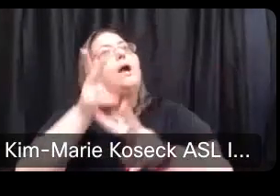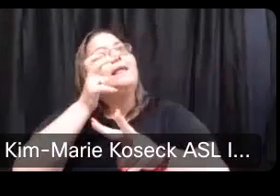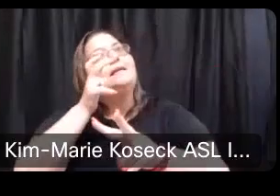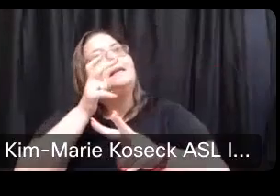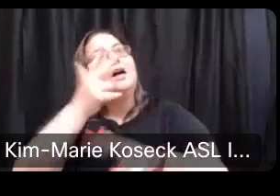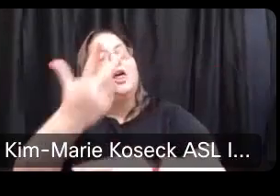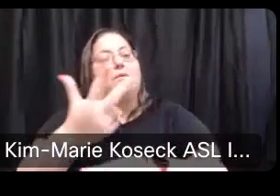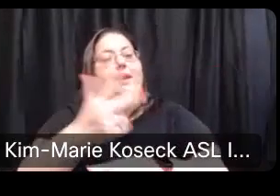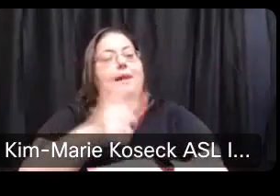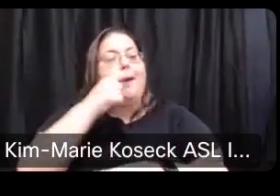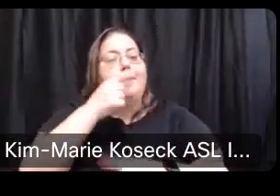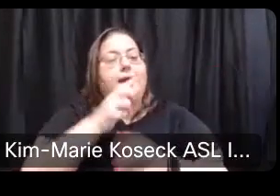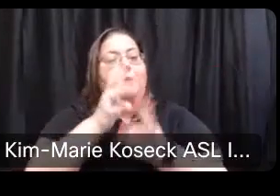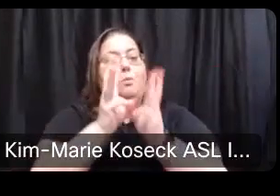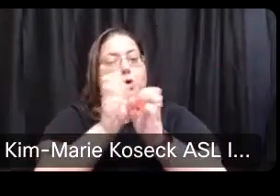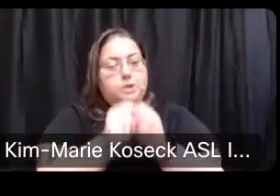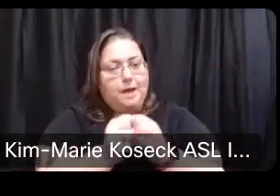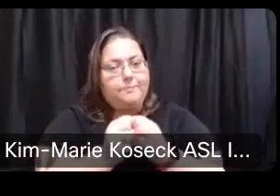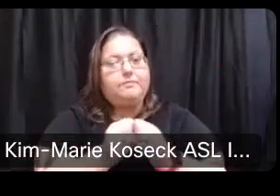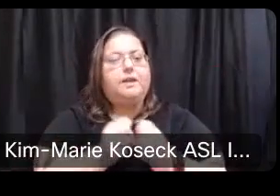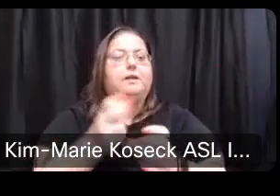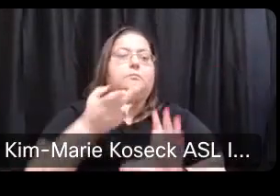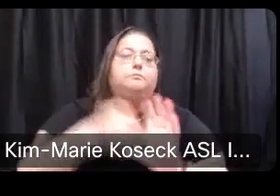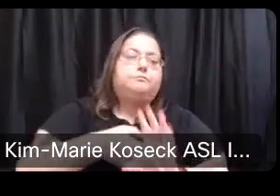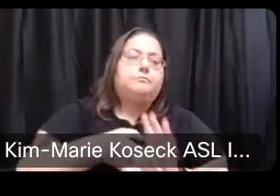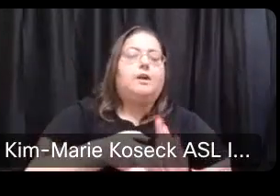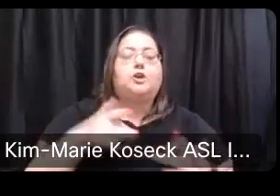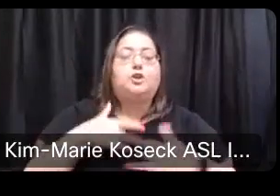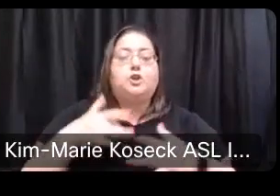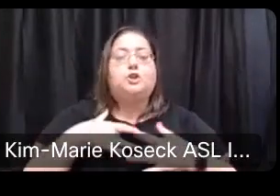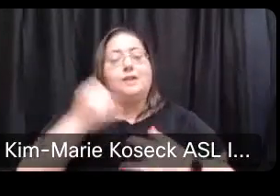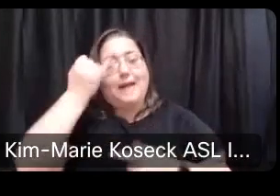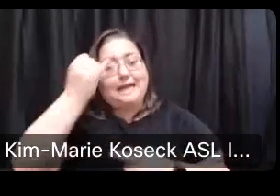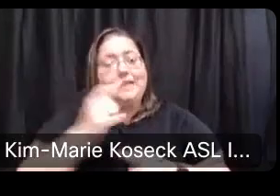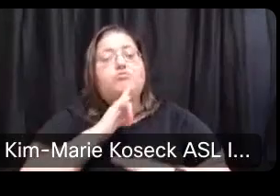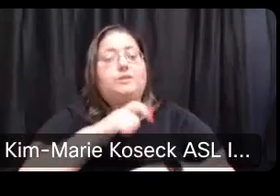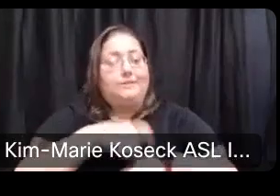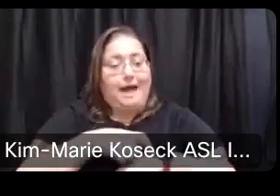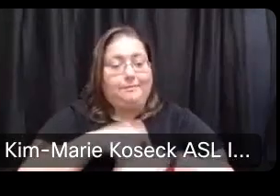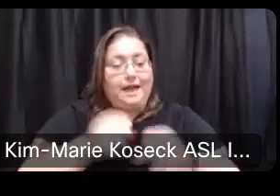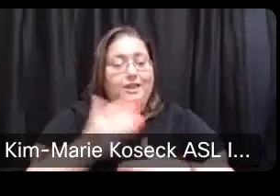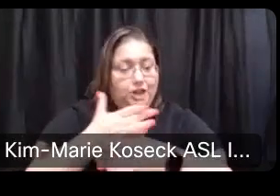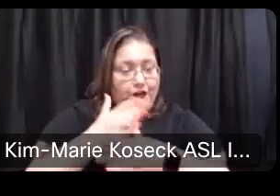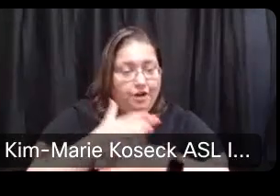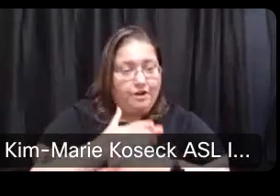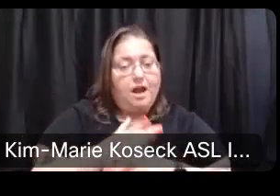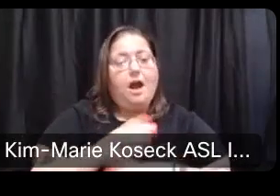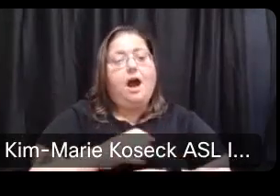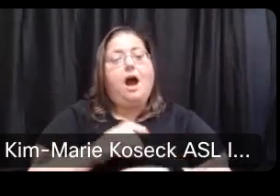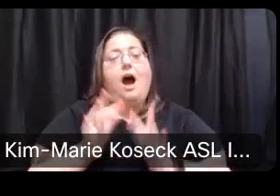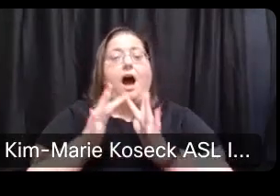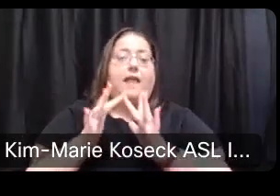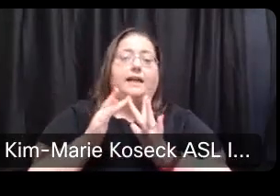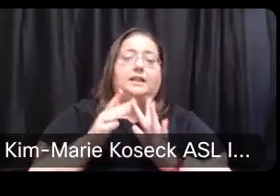3 public workshops where participants could share their concerns and ideas in real time, as well as online surveys aimed at